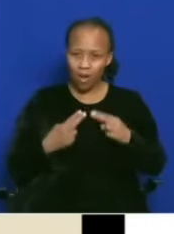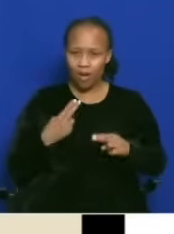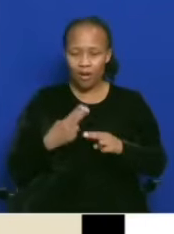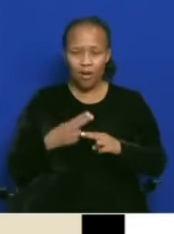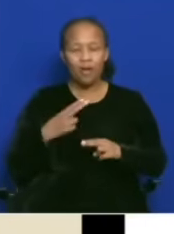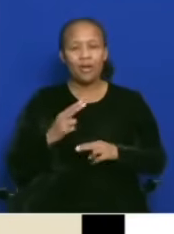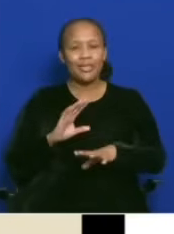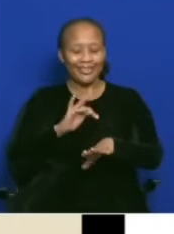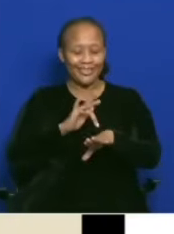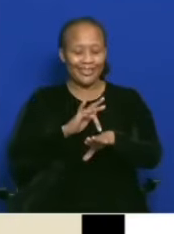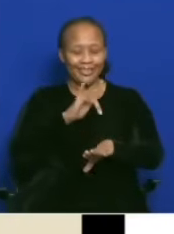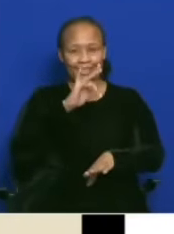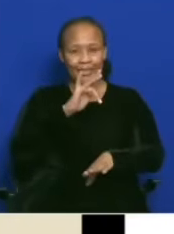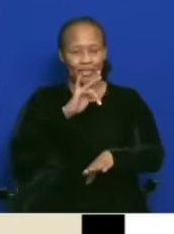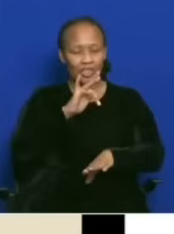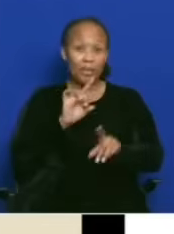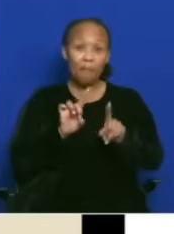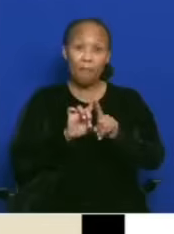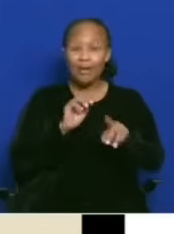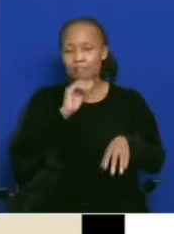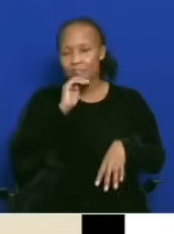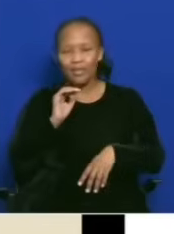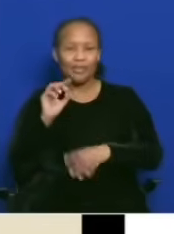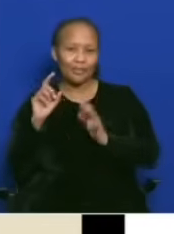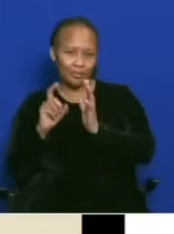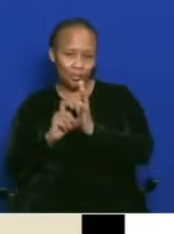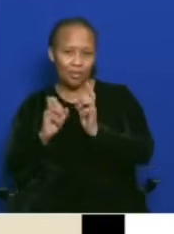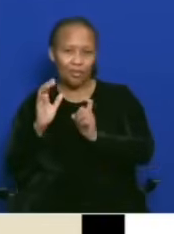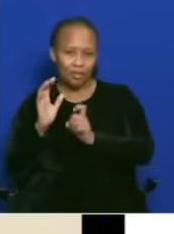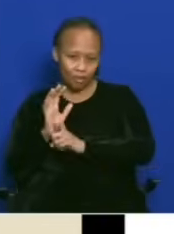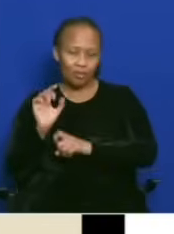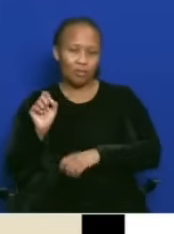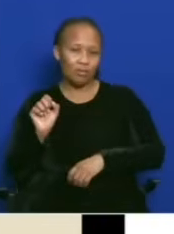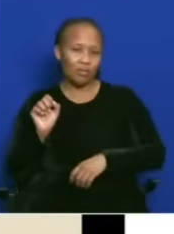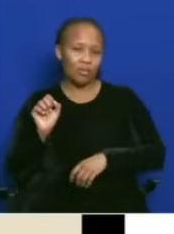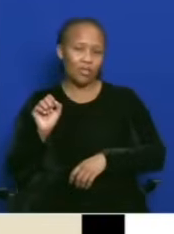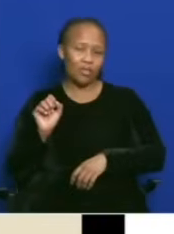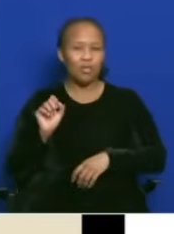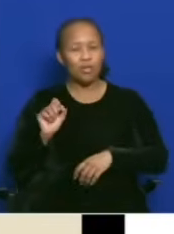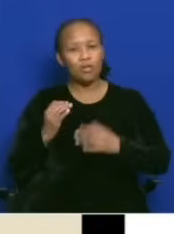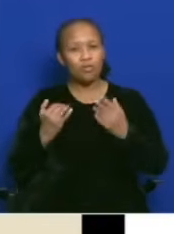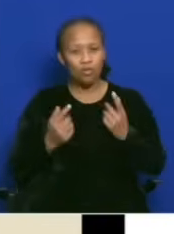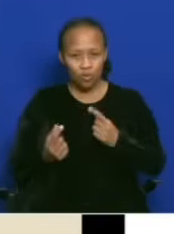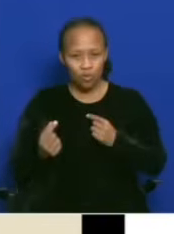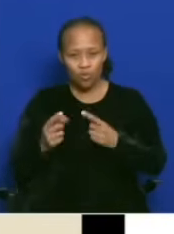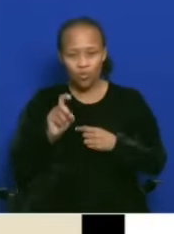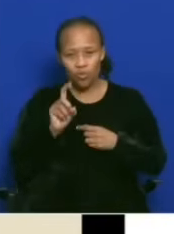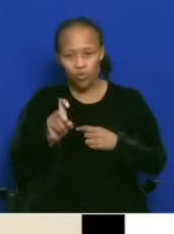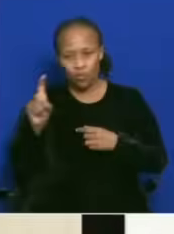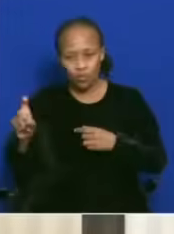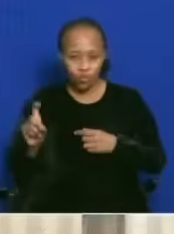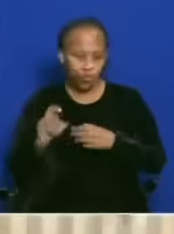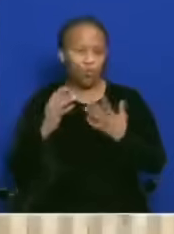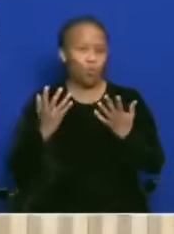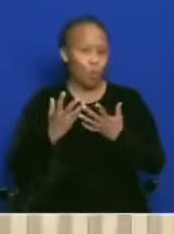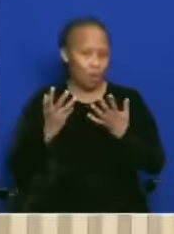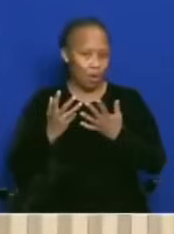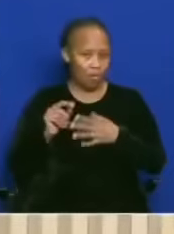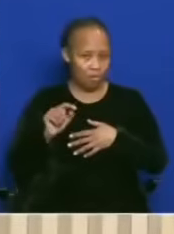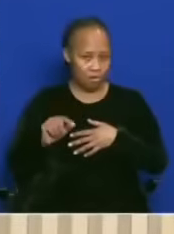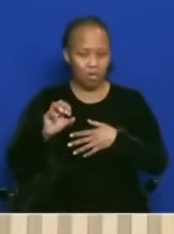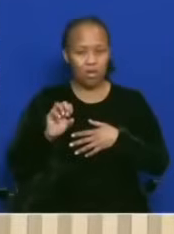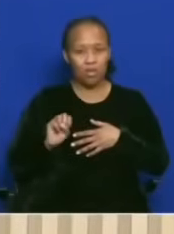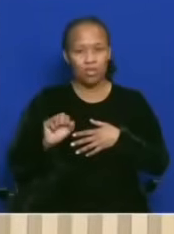sanitization, small sanitization monthly at SAPS. So that's just